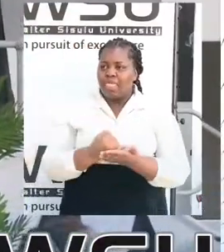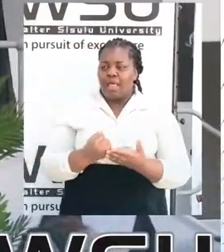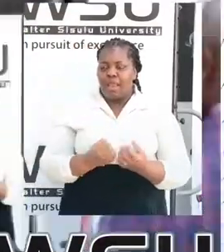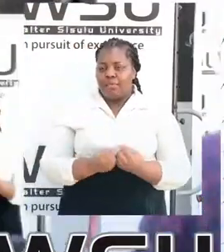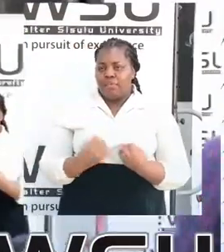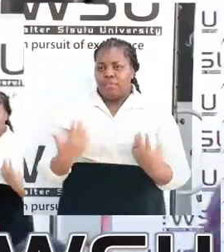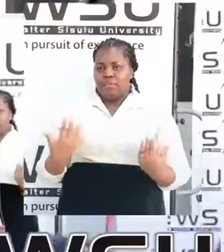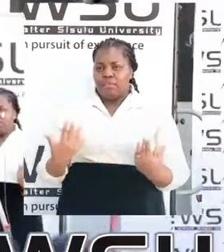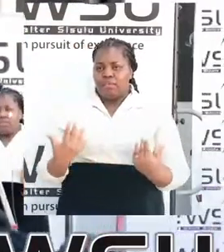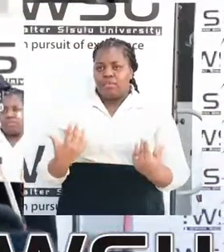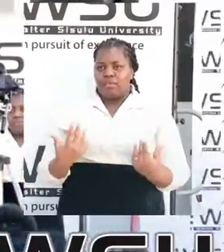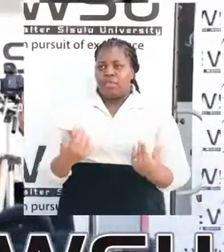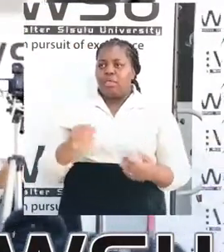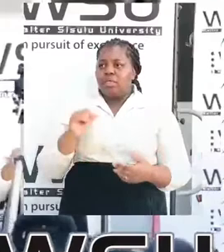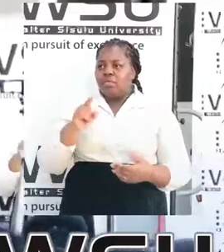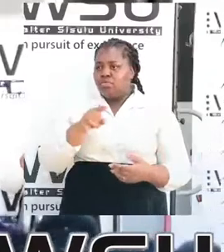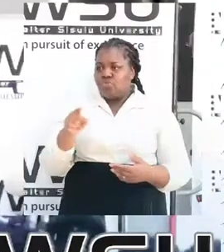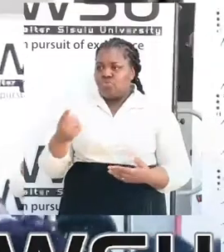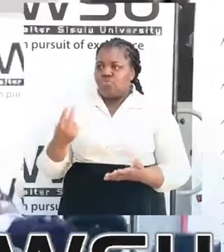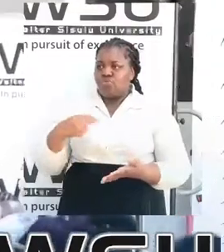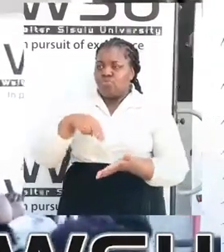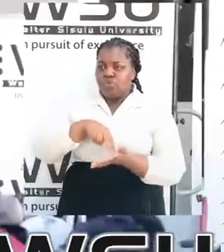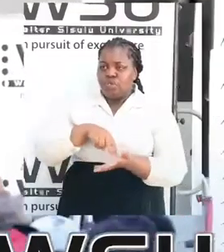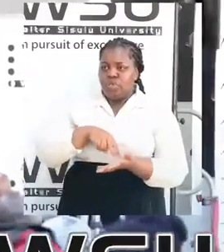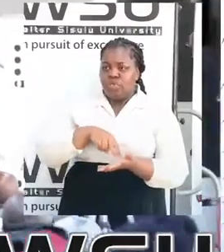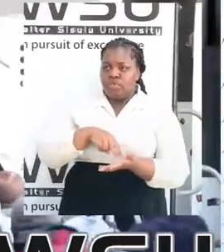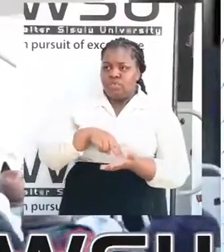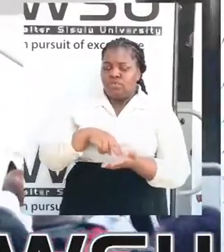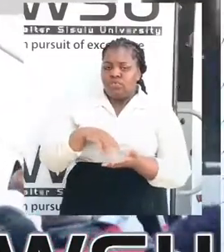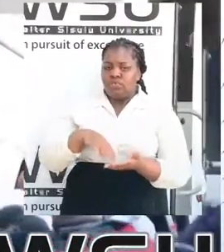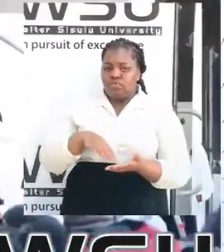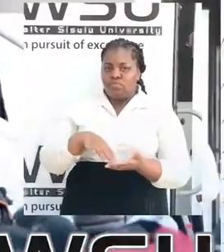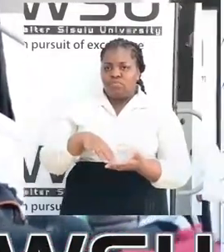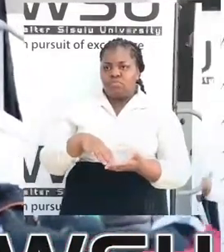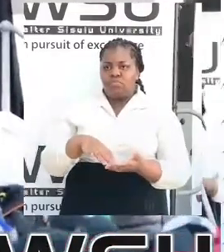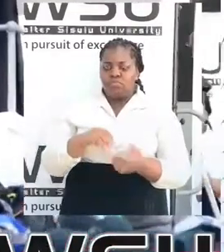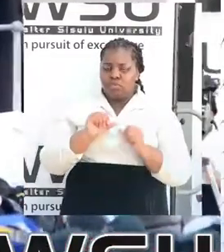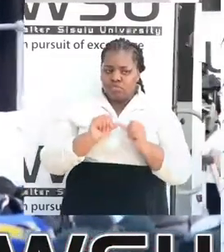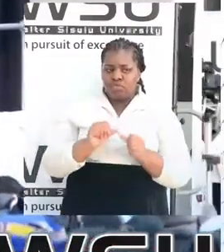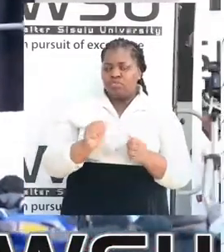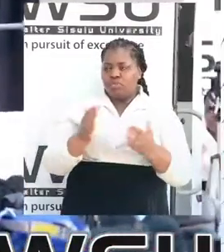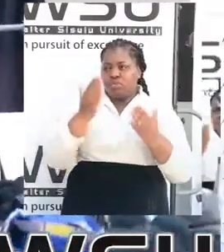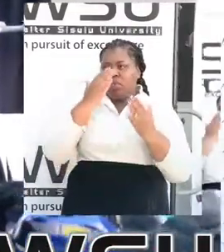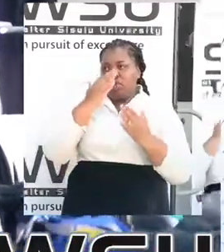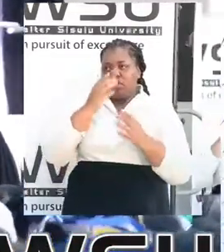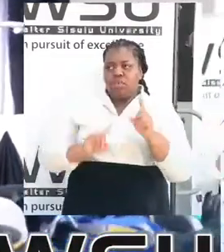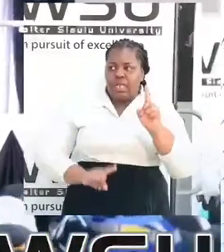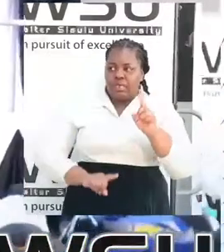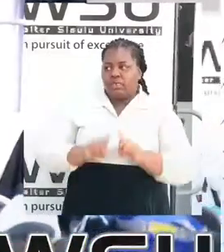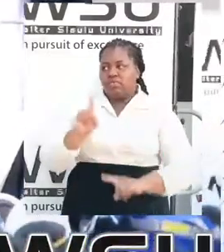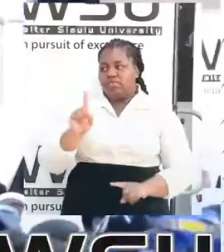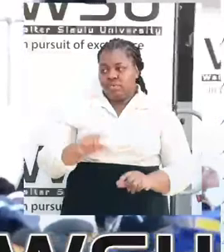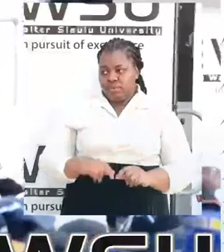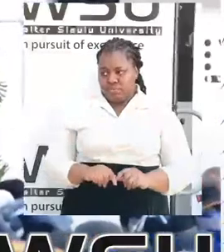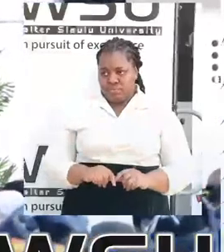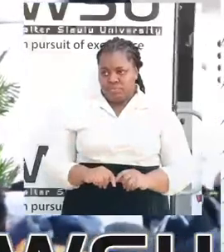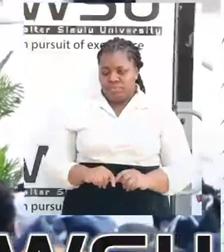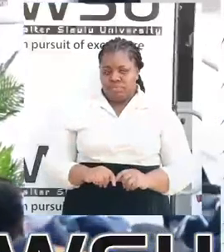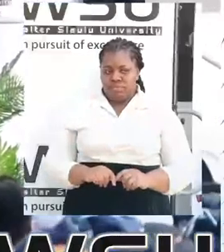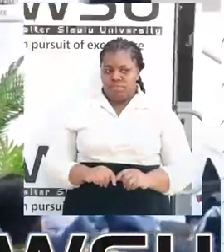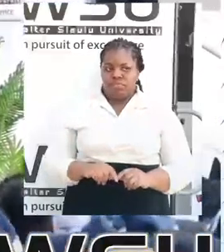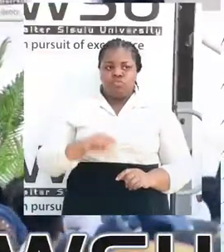amatyala ukuba niphakame nifune phantsi kwezomeko niphumelele